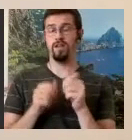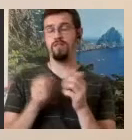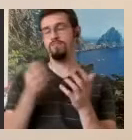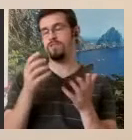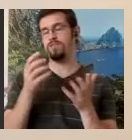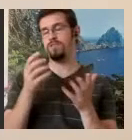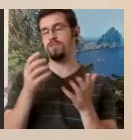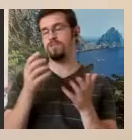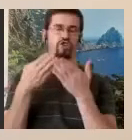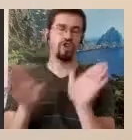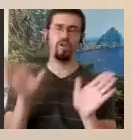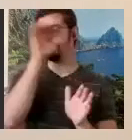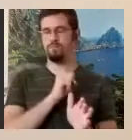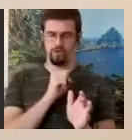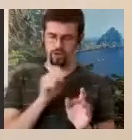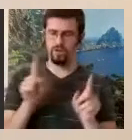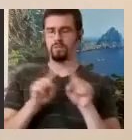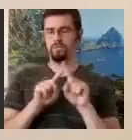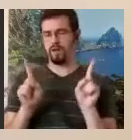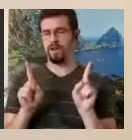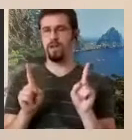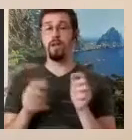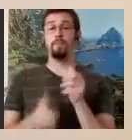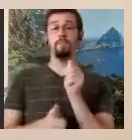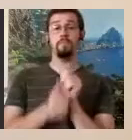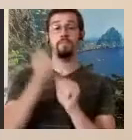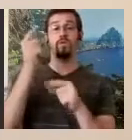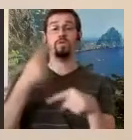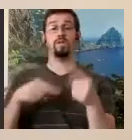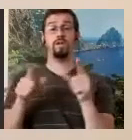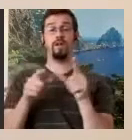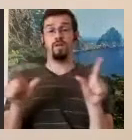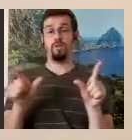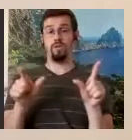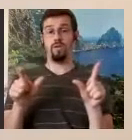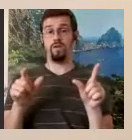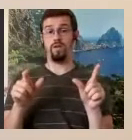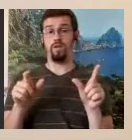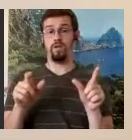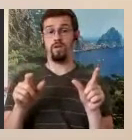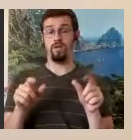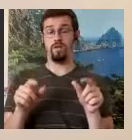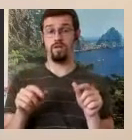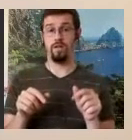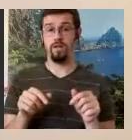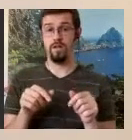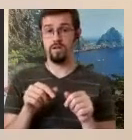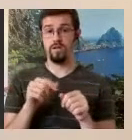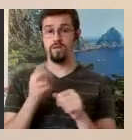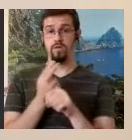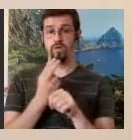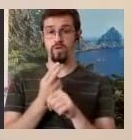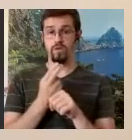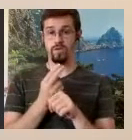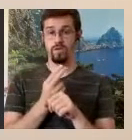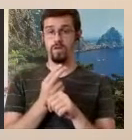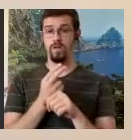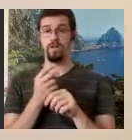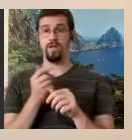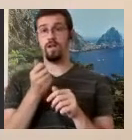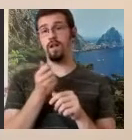stated that no sign language requires the whole glyph set of ISWA 2010. But that's kind of an assumption, and